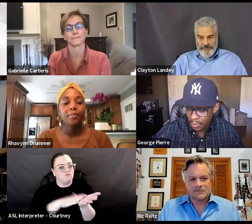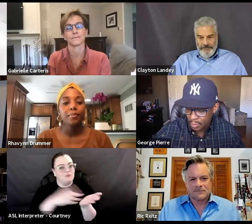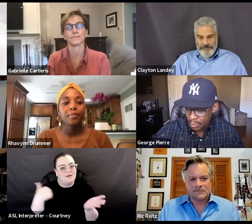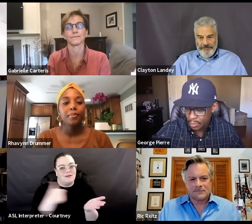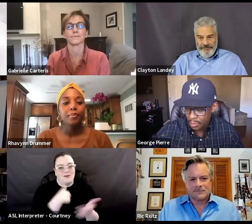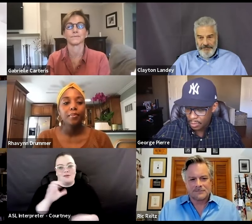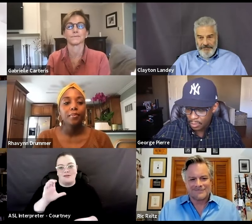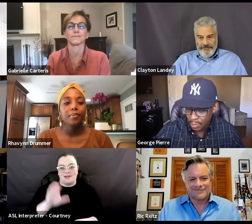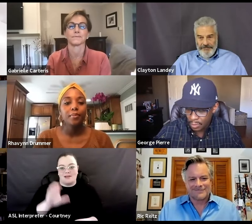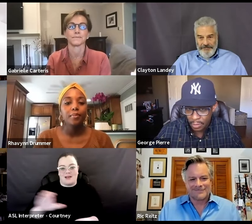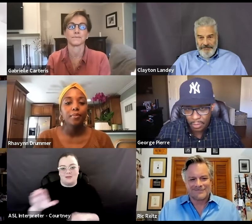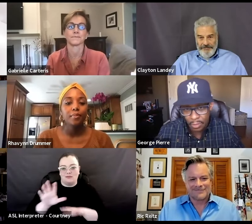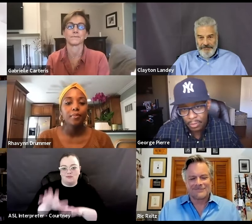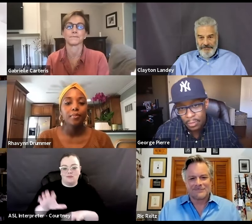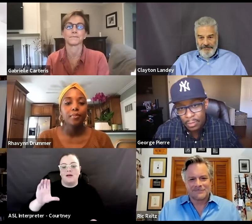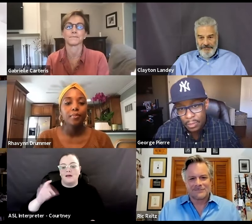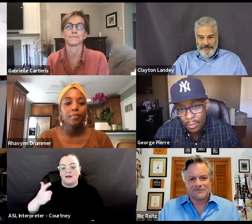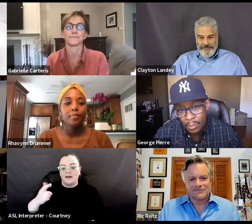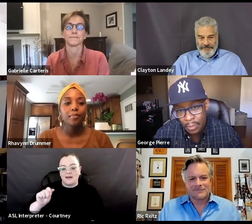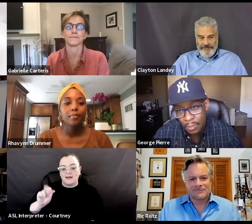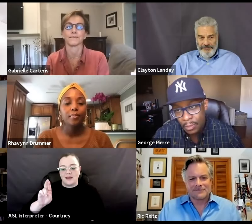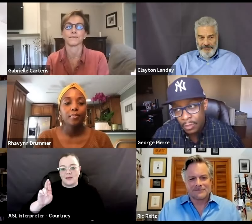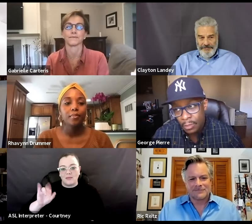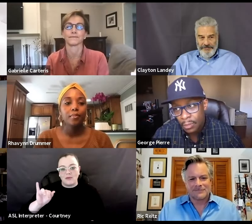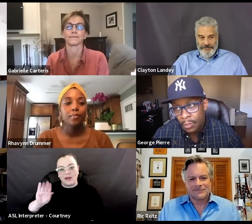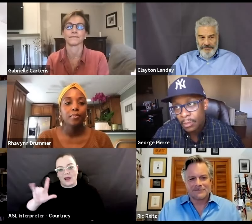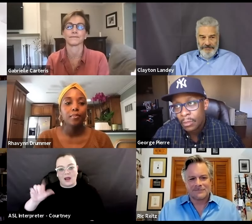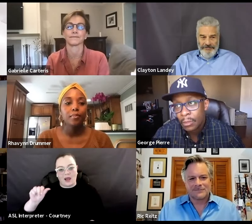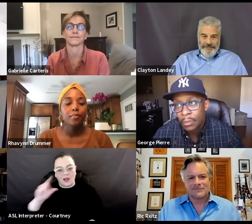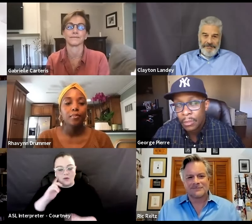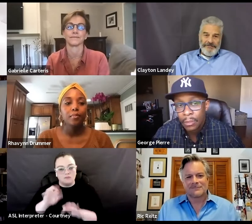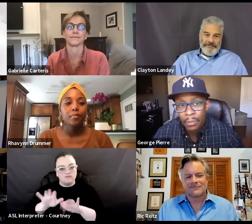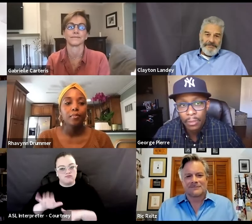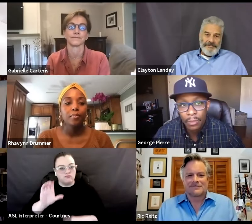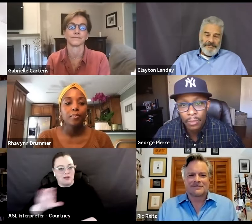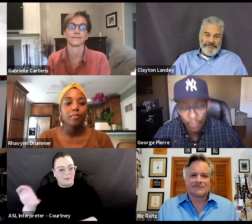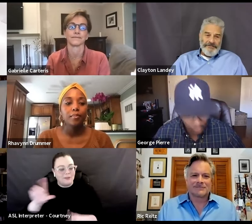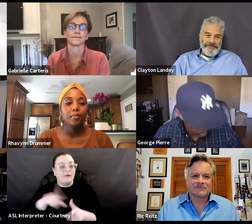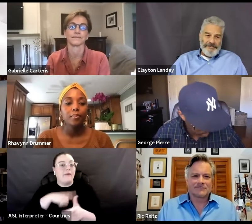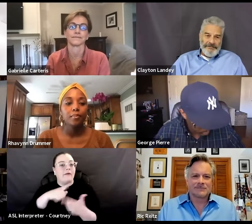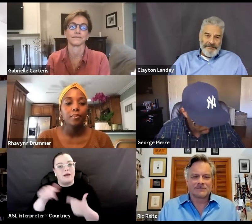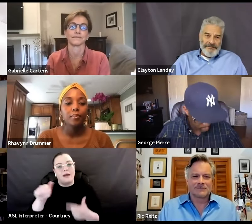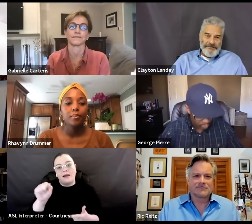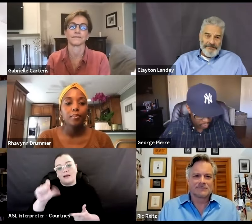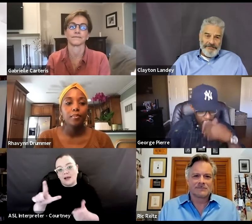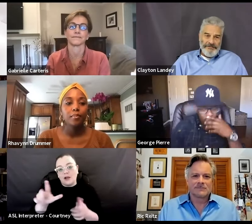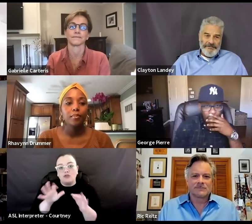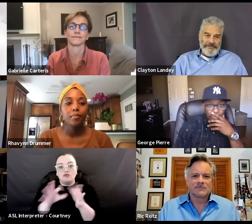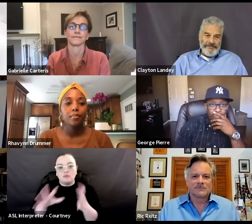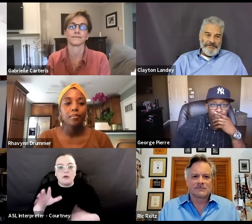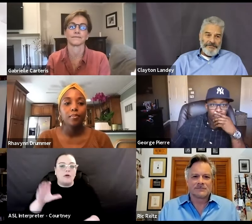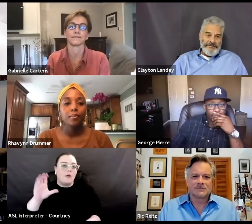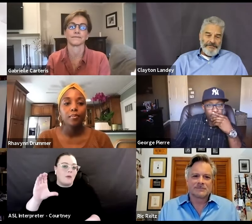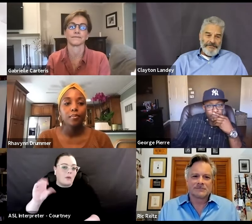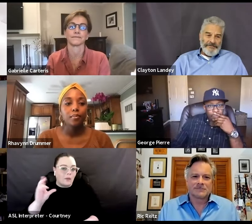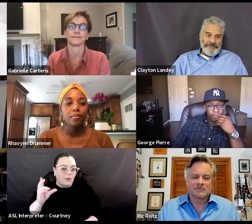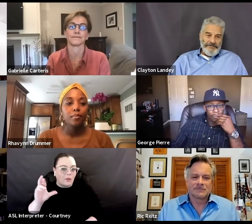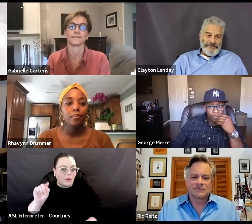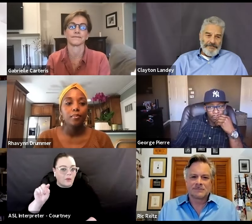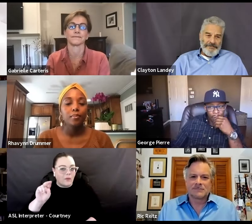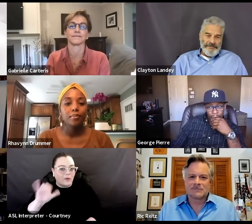captioner, Gabrielle Berjou, who is providing the captioning, and ASL interpreters, Courtney Nimmershem and Sharon